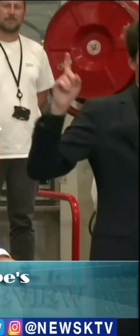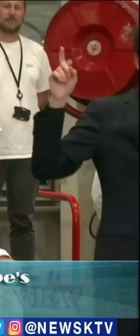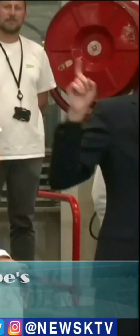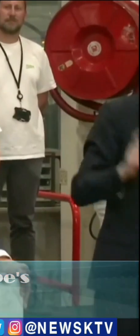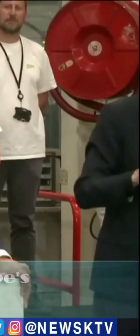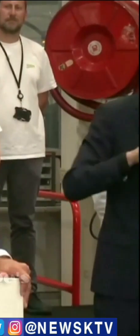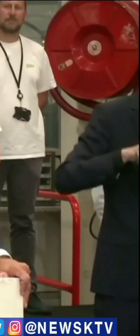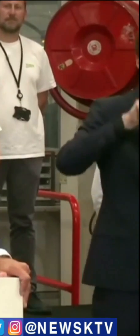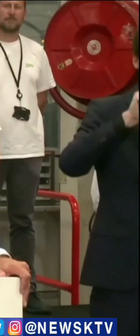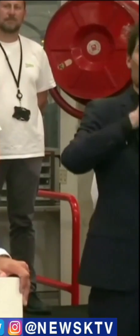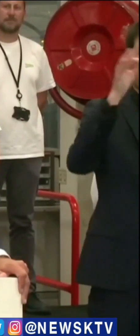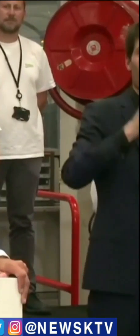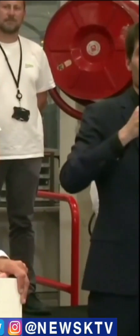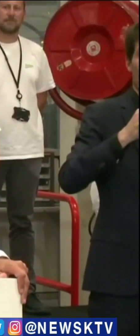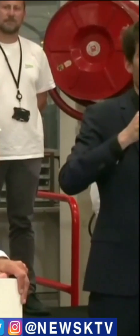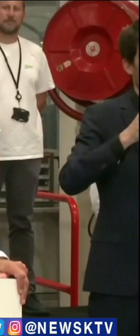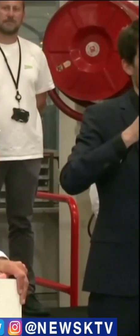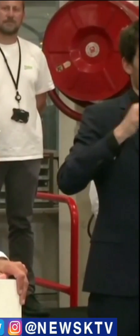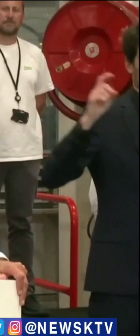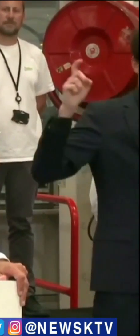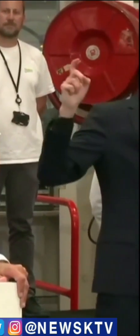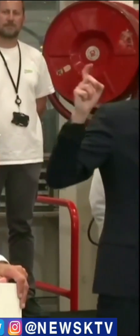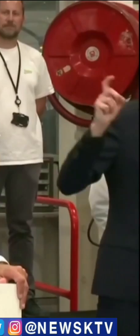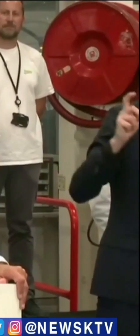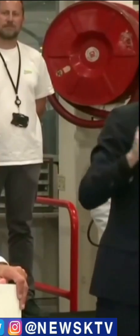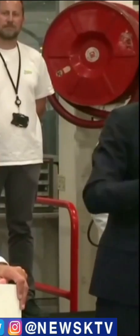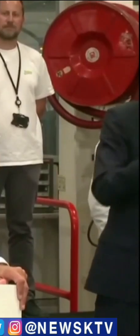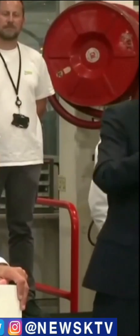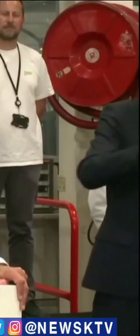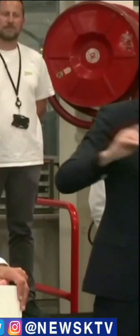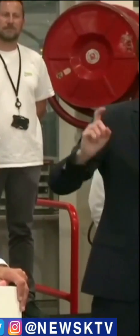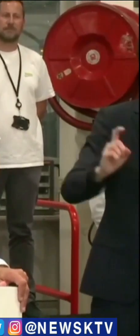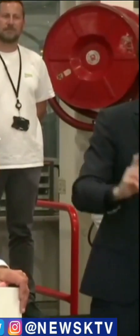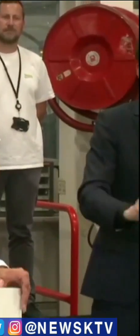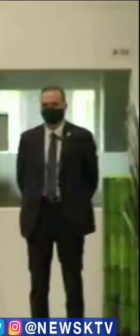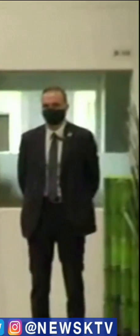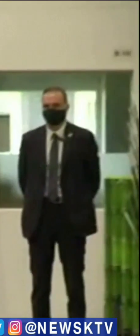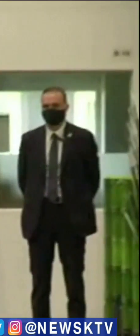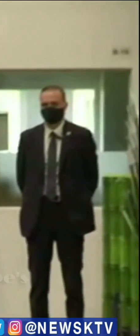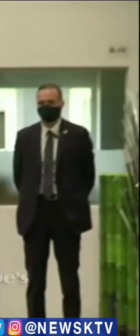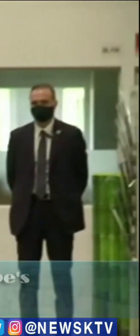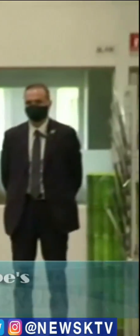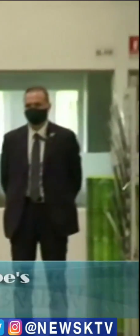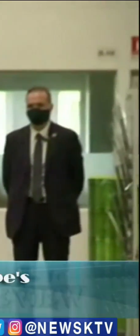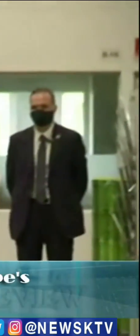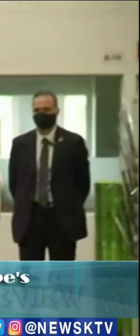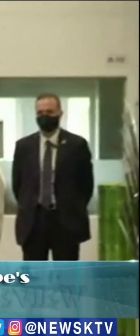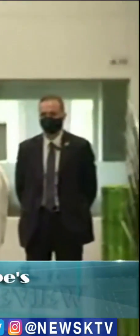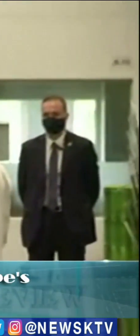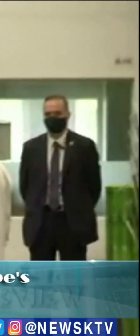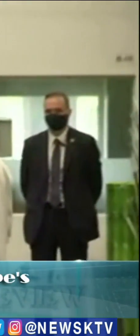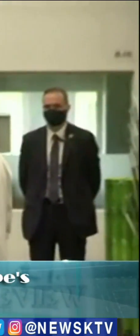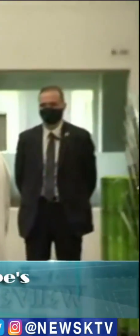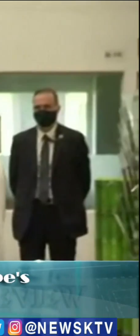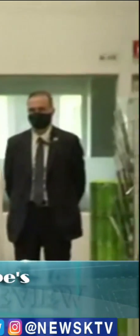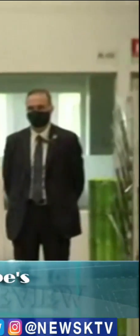planned €5 billion state loan for Renault until management and unions have concluded talks over the future of the French workforce